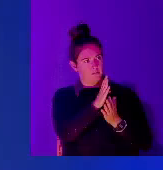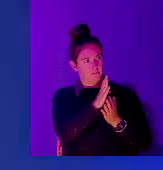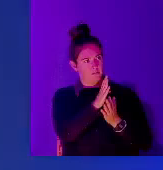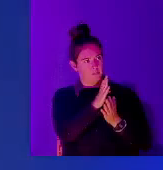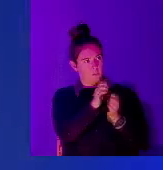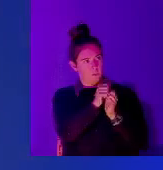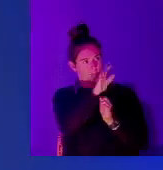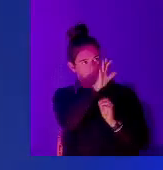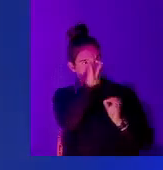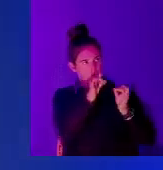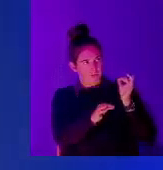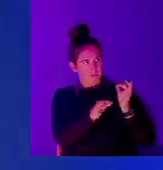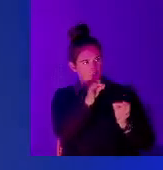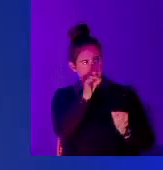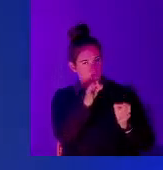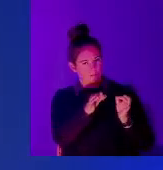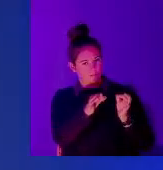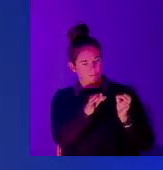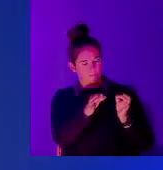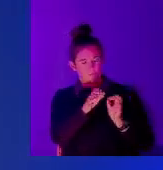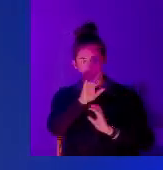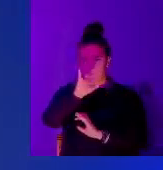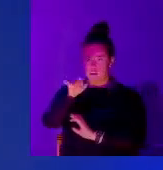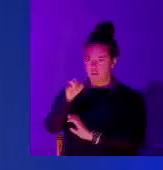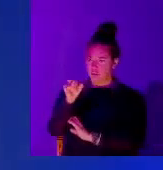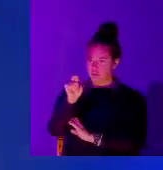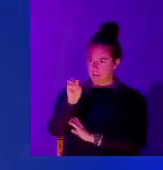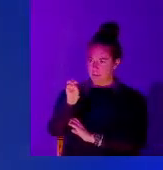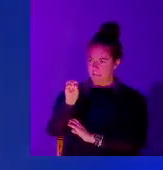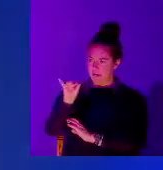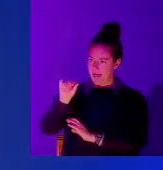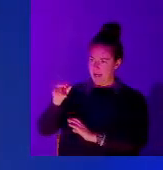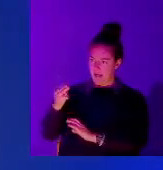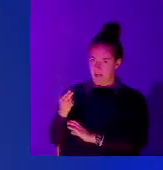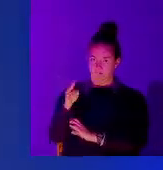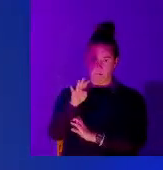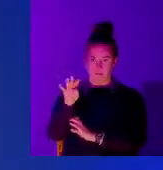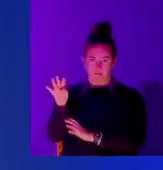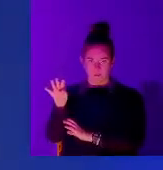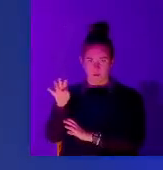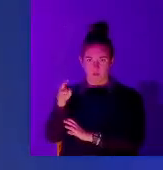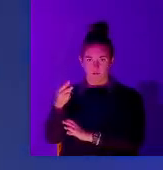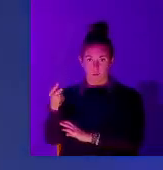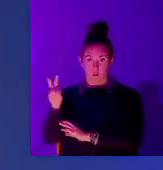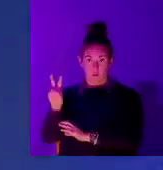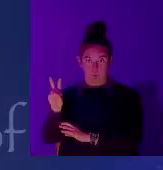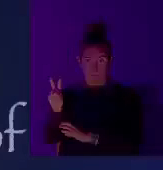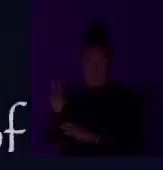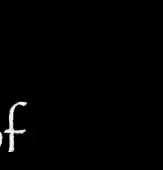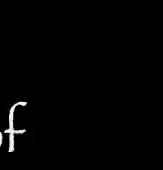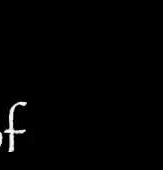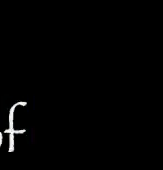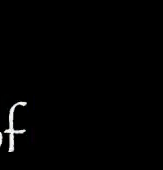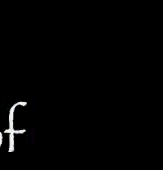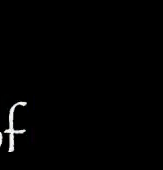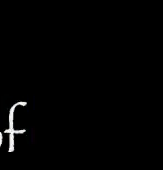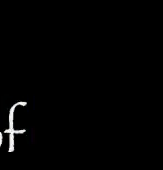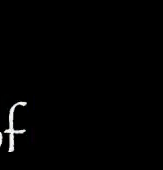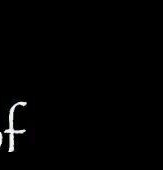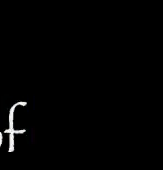Jeremiah 44, beginning in verse 2. Thus saith the Lord of hosts, the God of